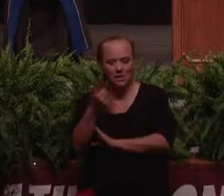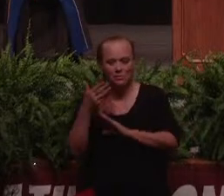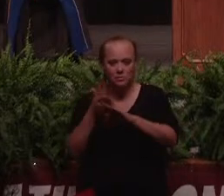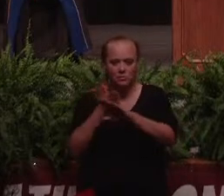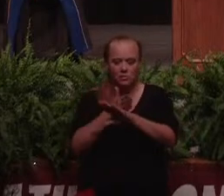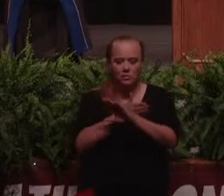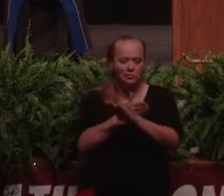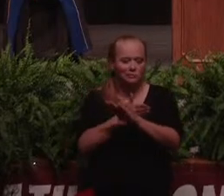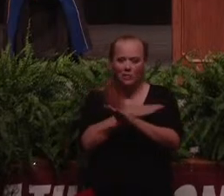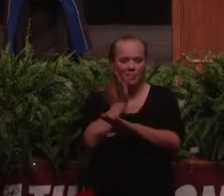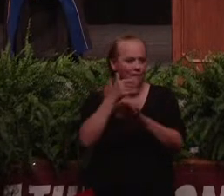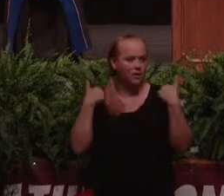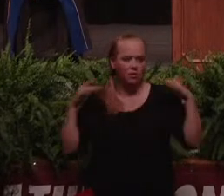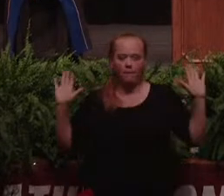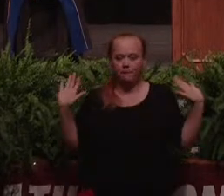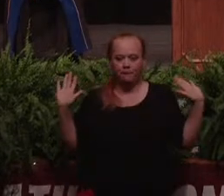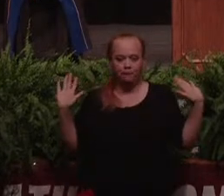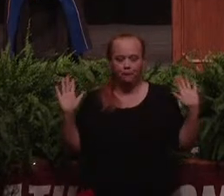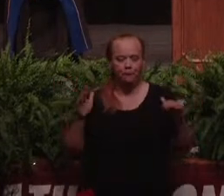never letting me give up.